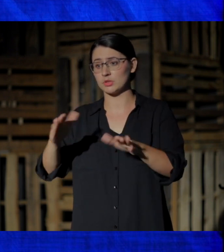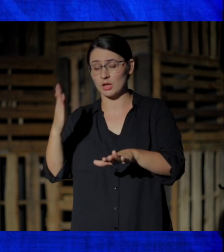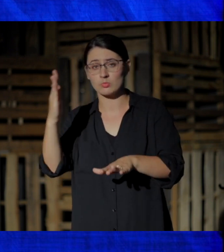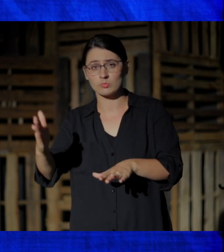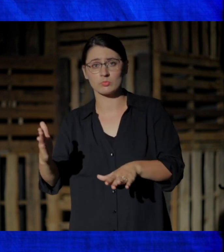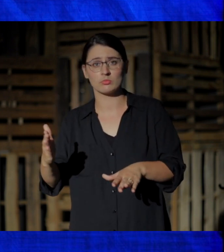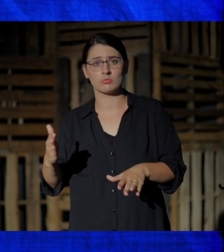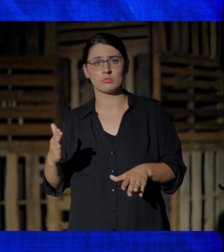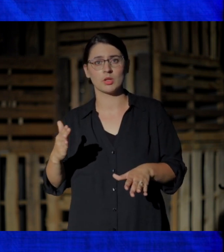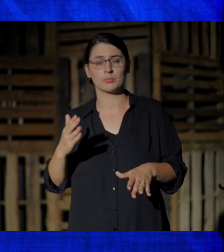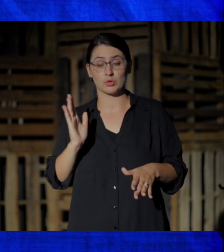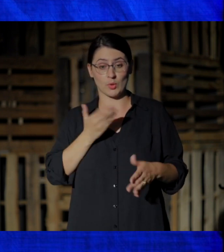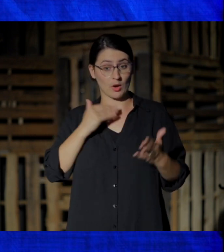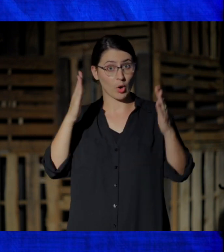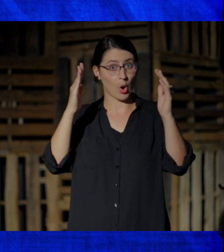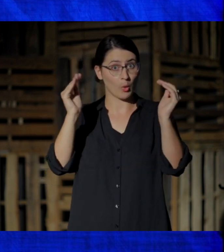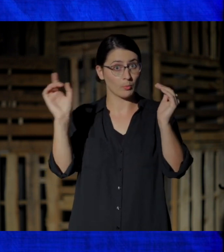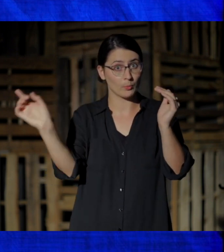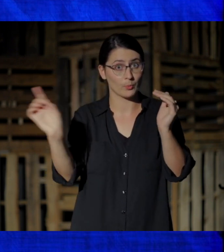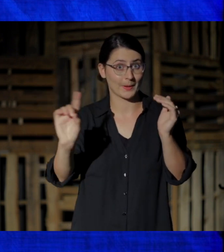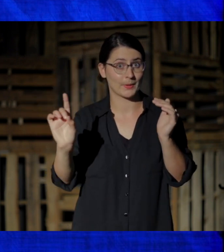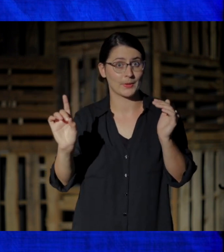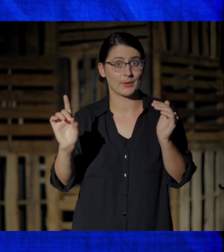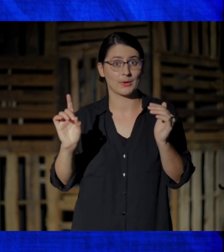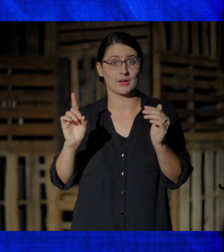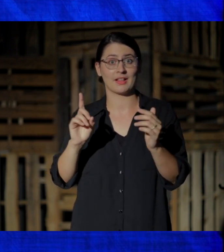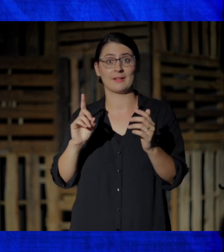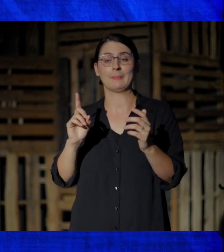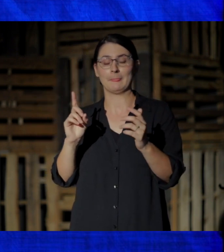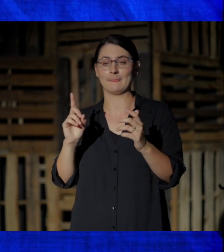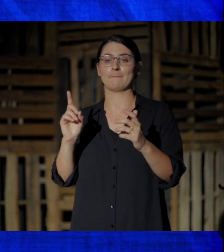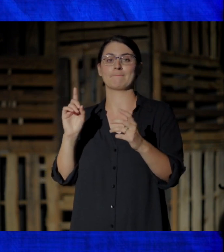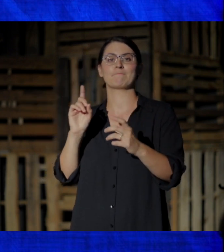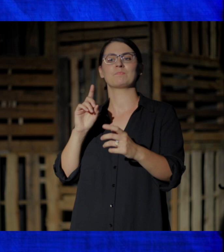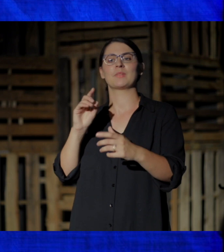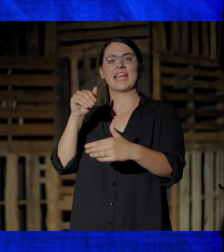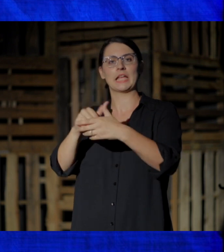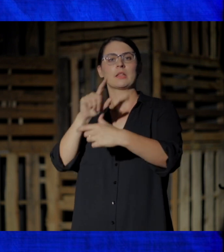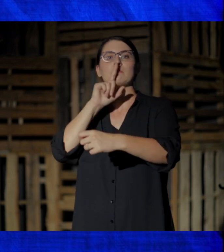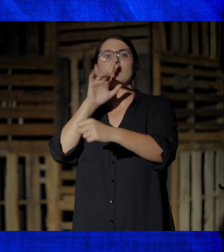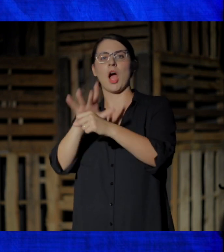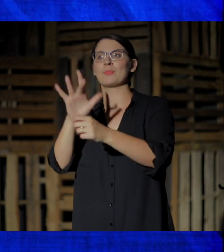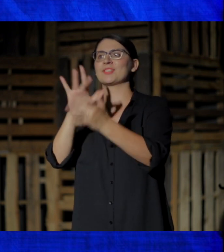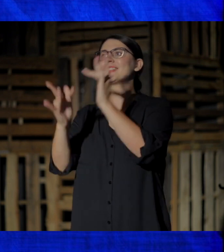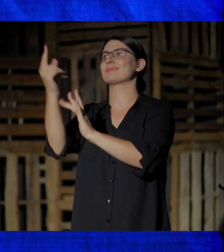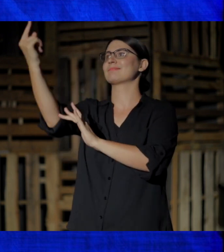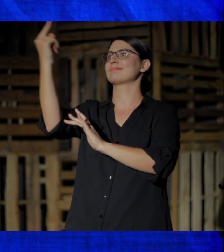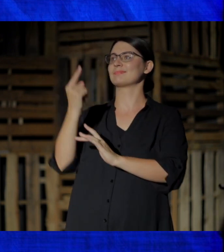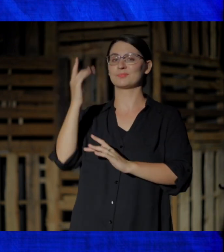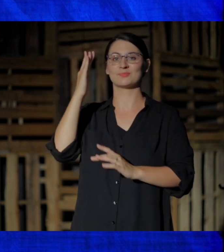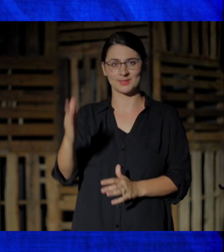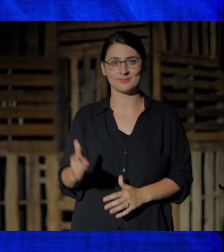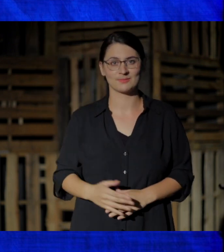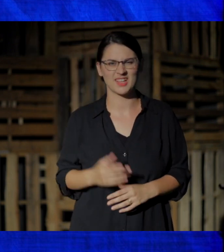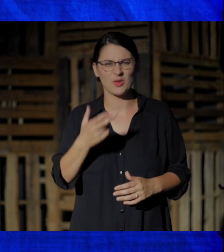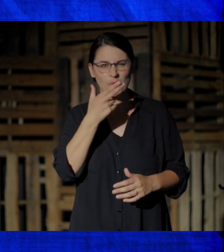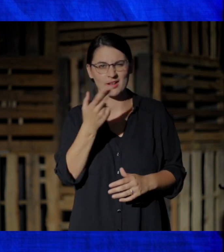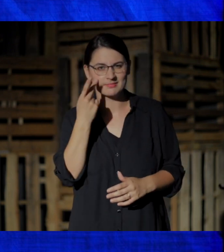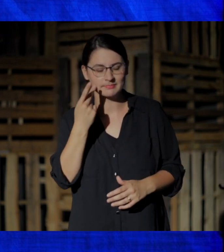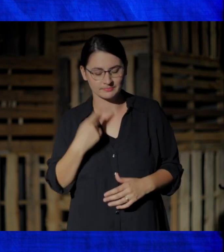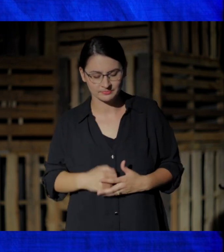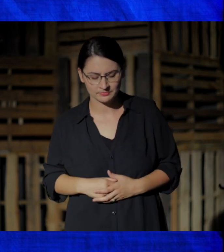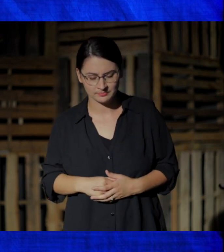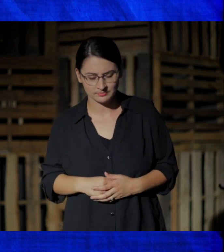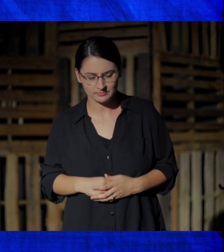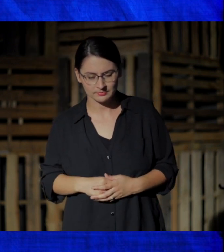in the promise, ultimately, in the promise of the return of Christ. Watch what he says. For this we declare to you by a